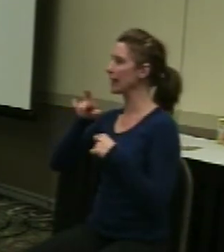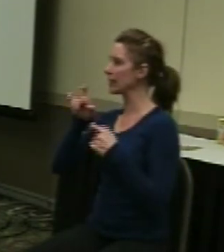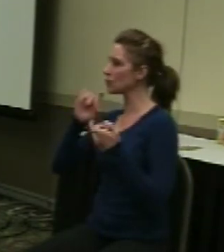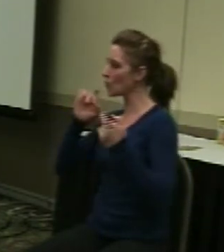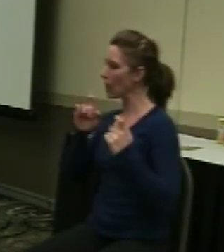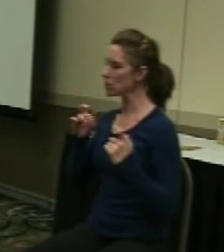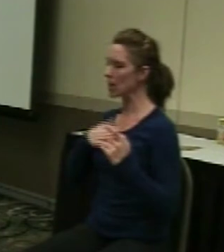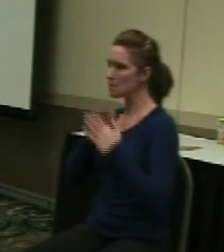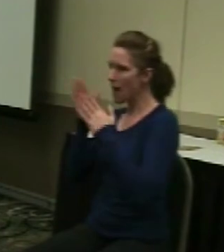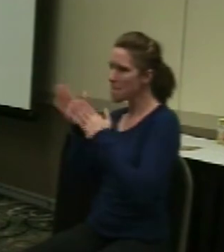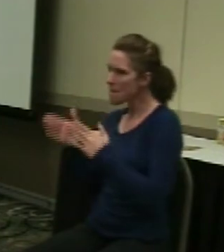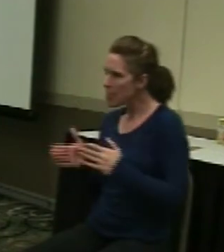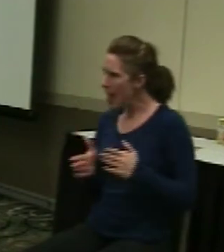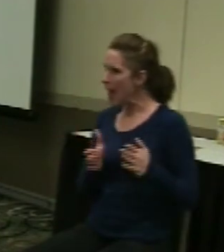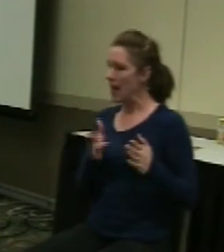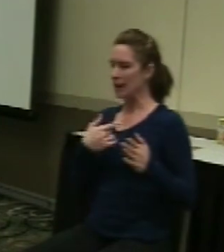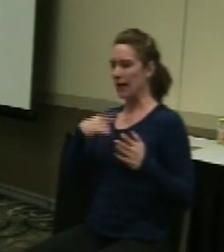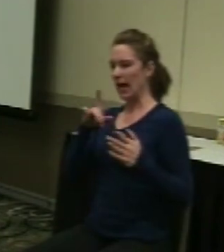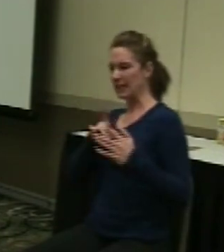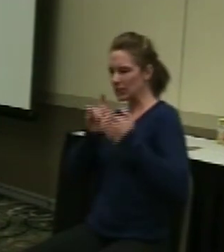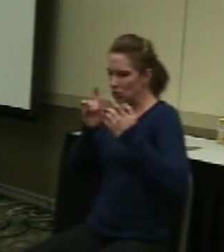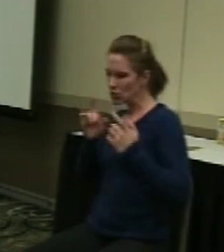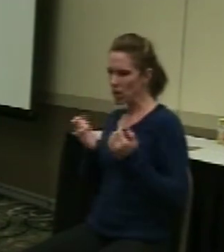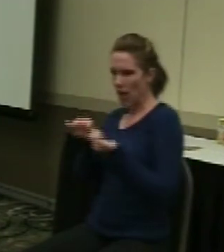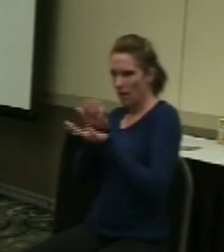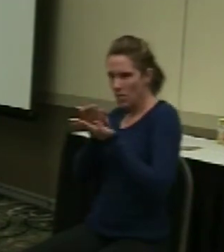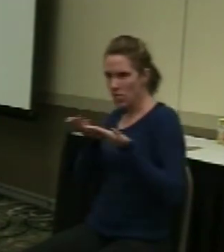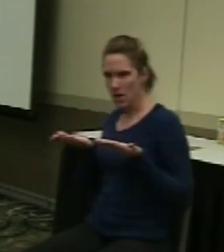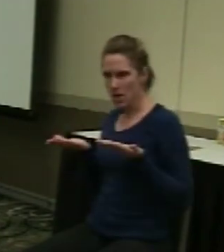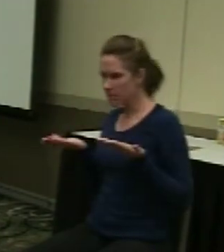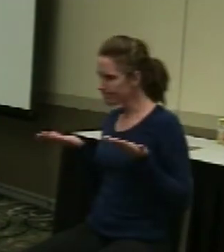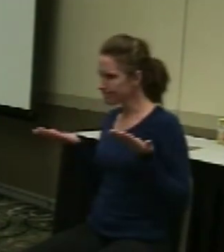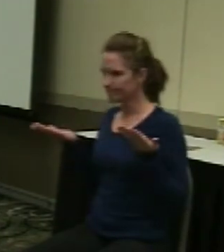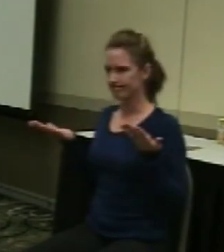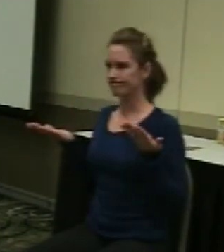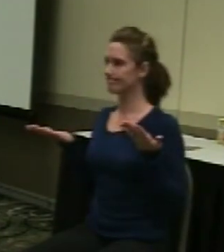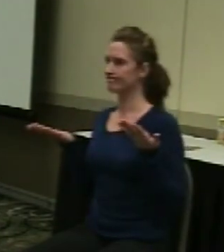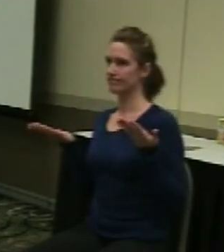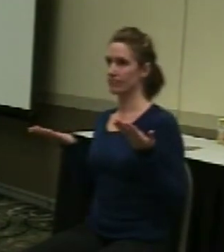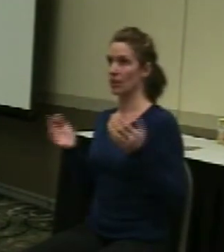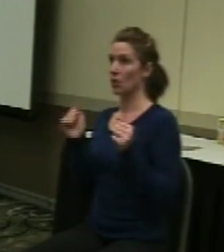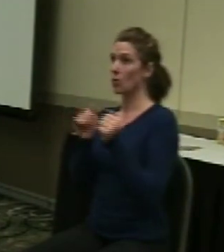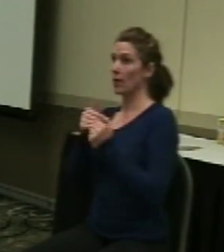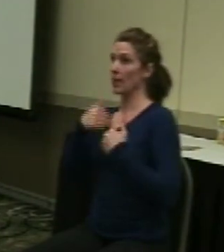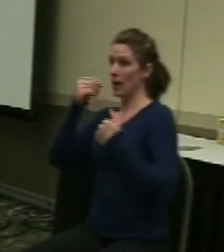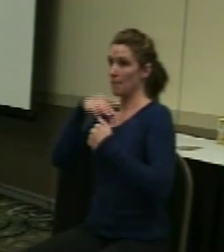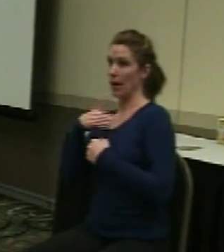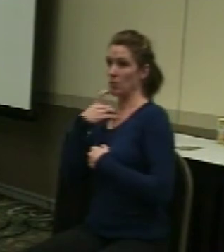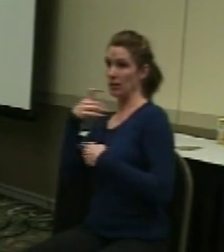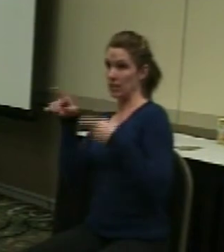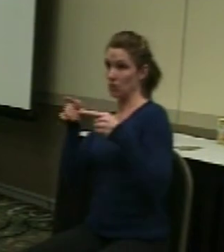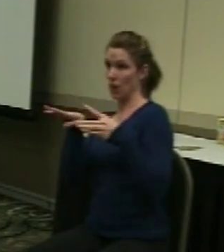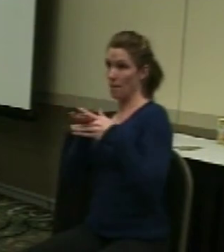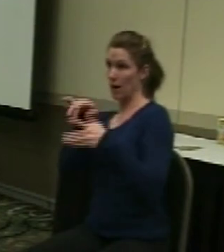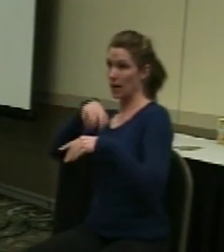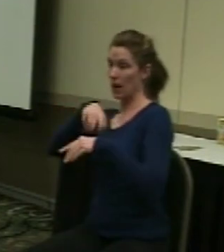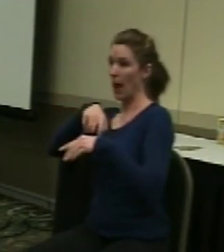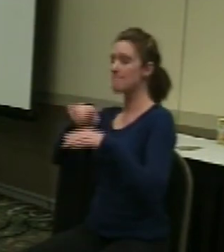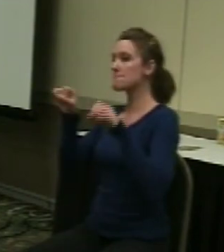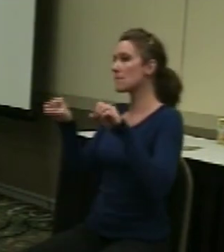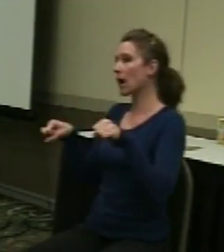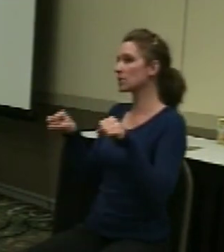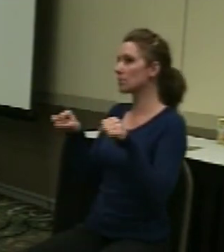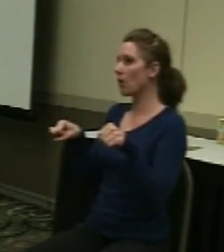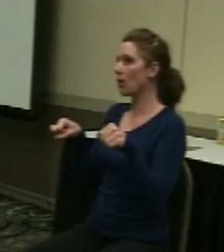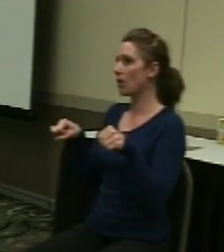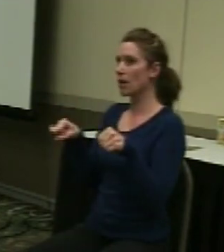my plan in any way? Do I need to make additional adjustments? In the case of the young man we were describing at break time, it's possible that